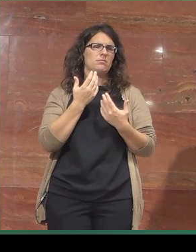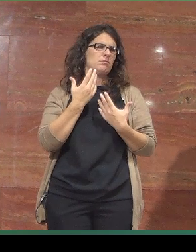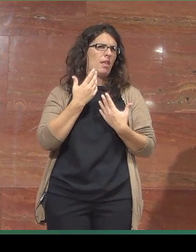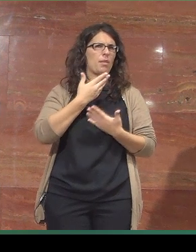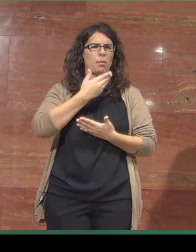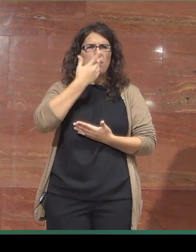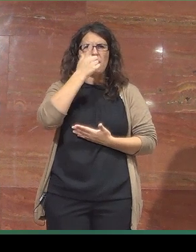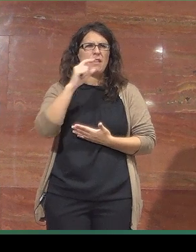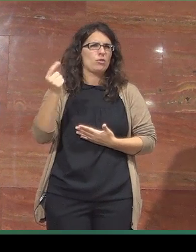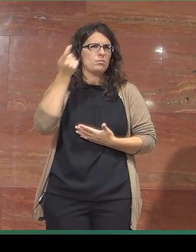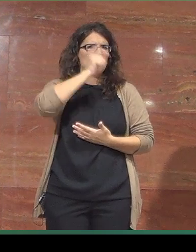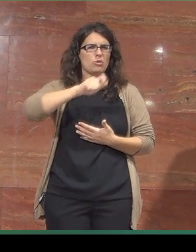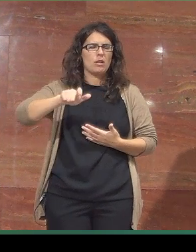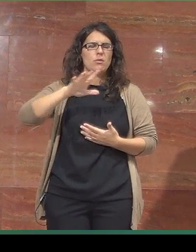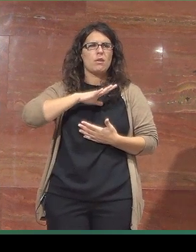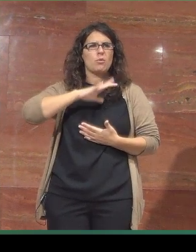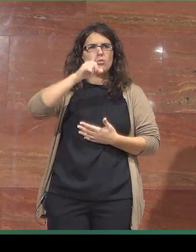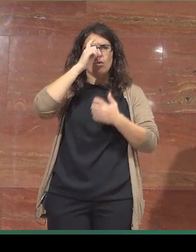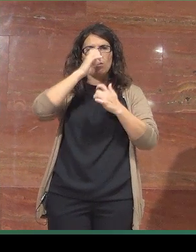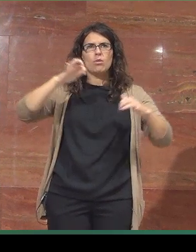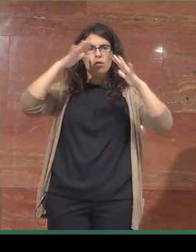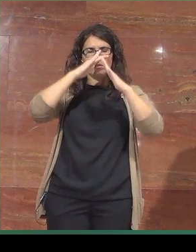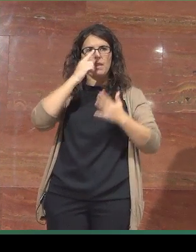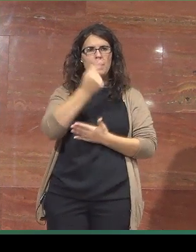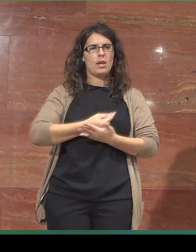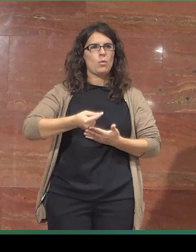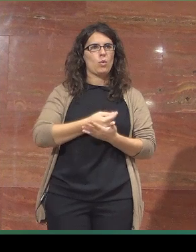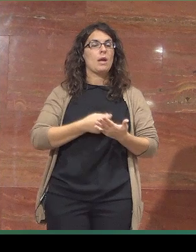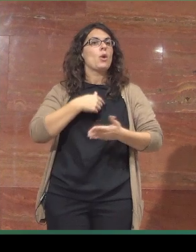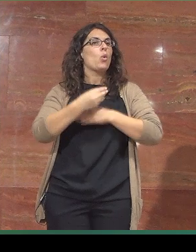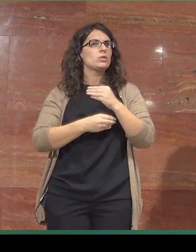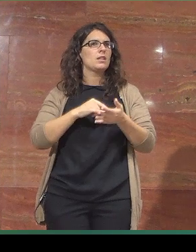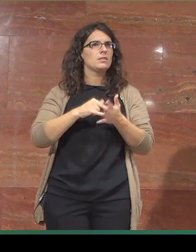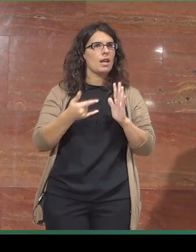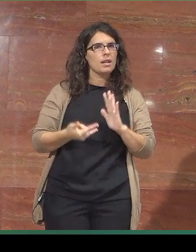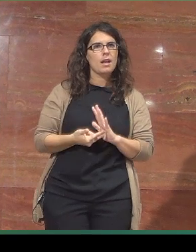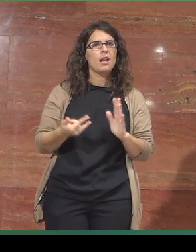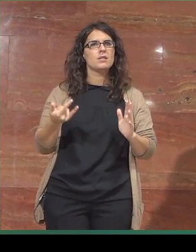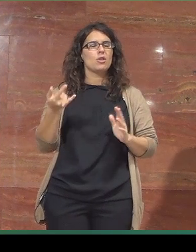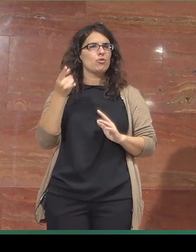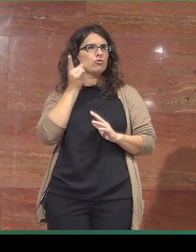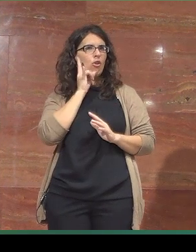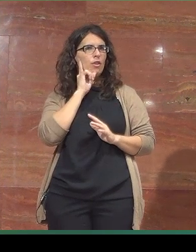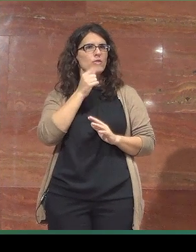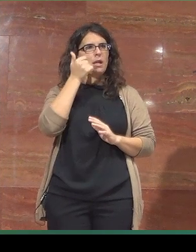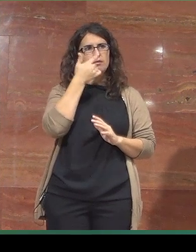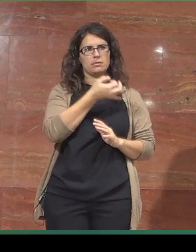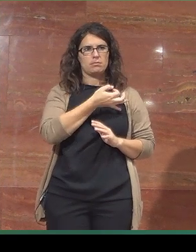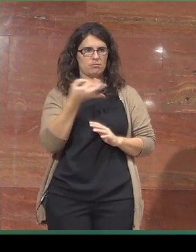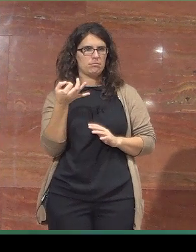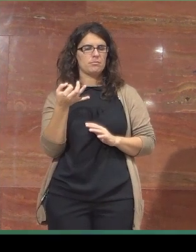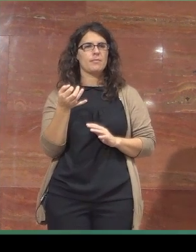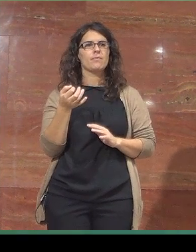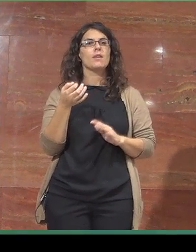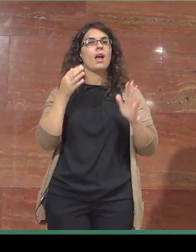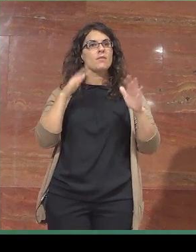the techniques and styles that they felt comfortable with, it gives us a very good, or gave us a very good understanding